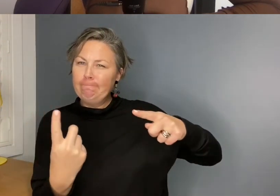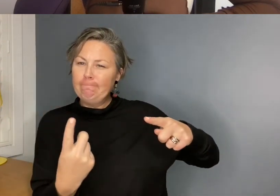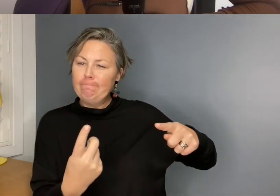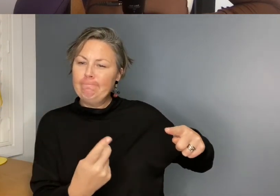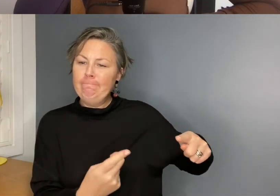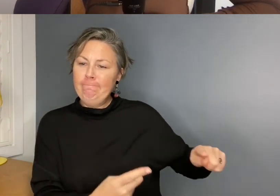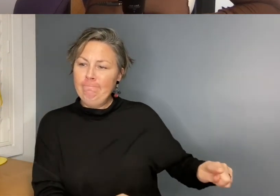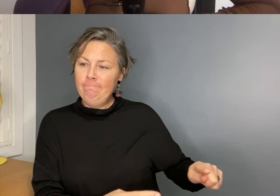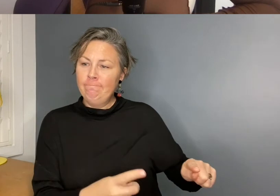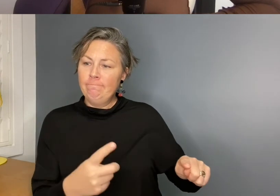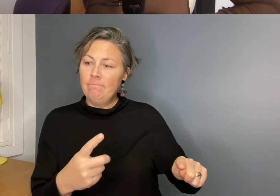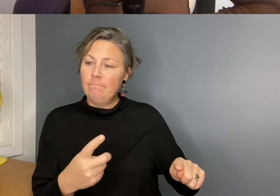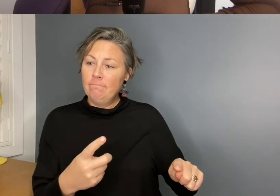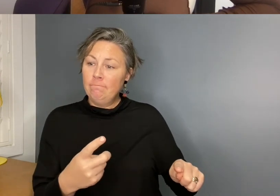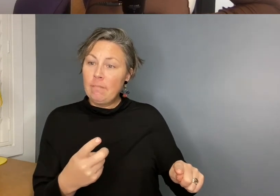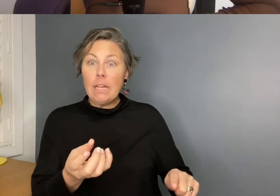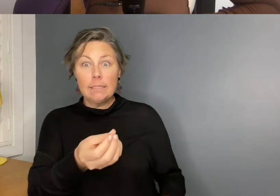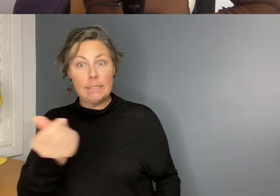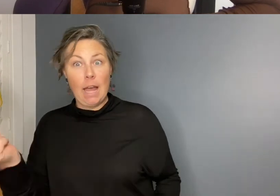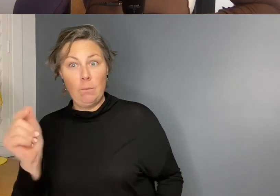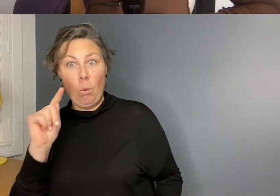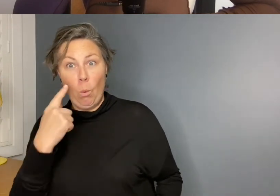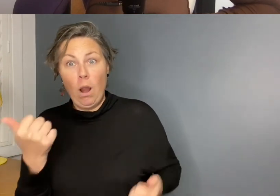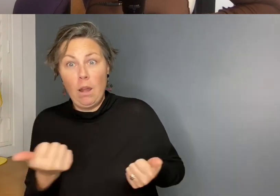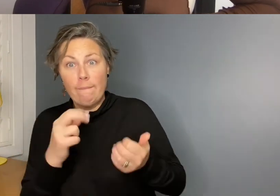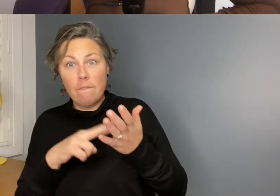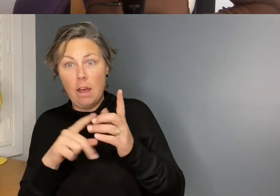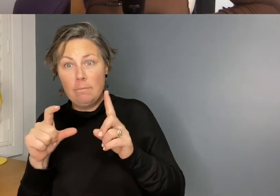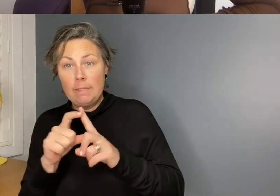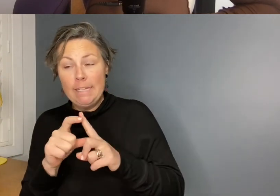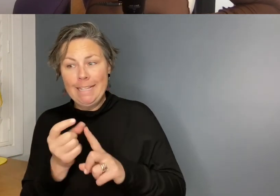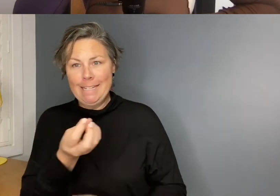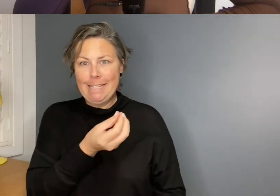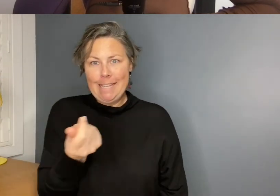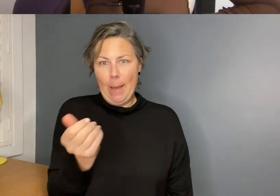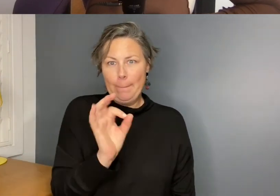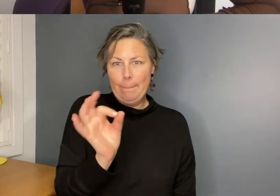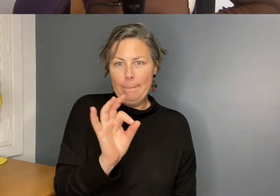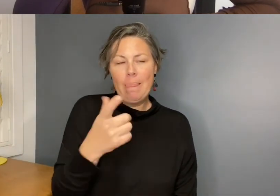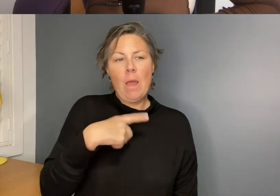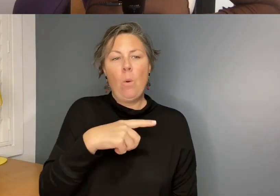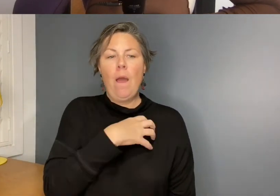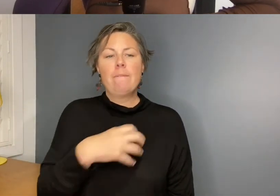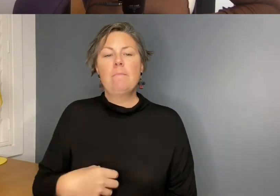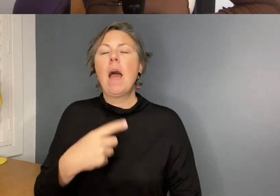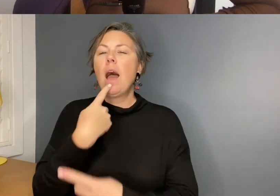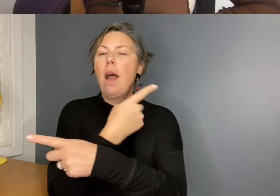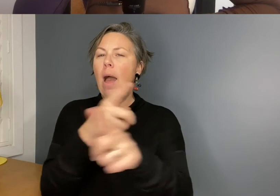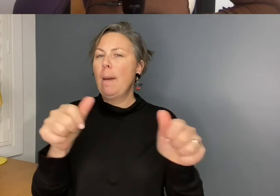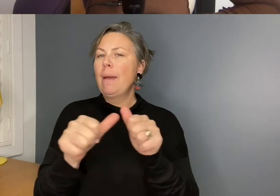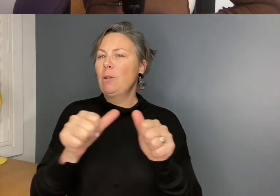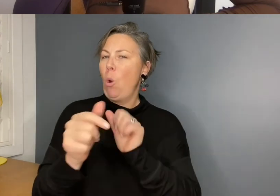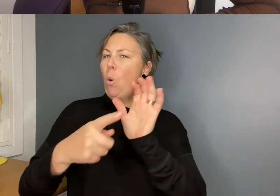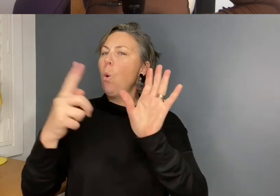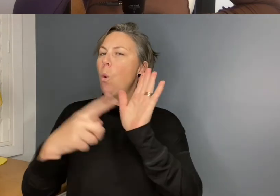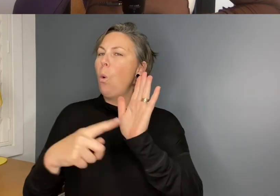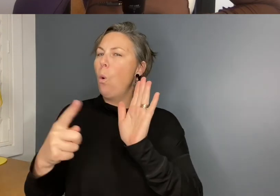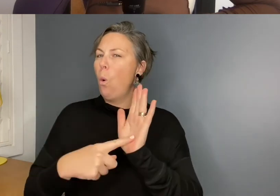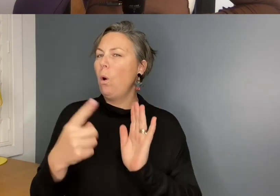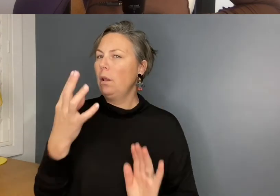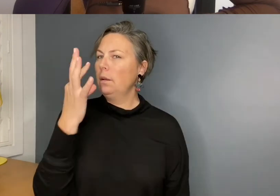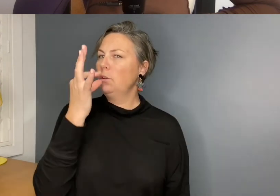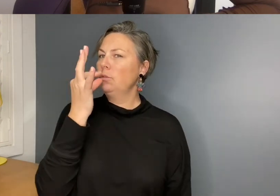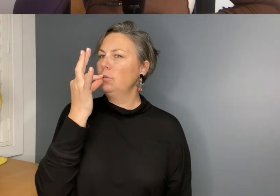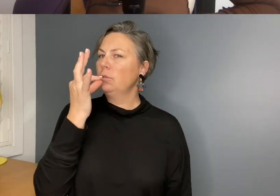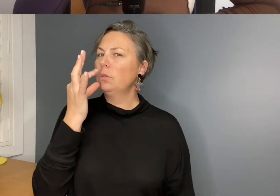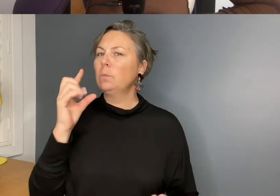overriding directive, if you like, to all breastfeeding mums that breastfed babies should receive extra vitamin D, and it's kind of a